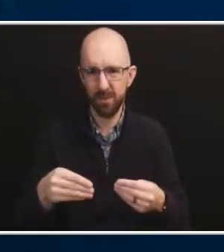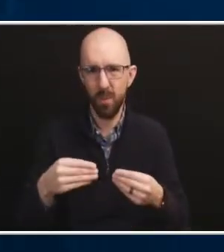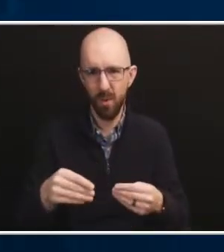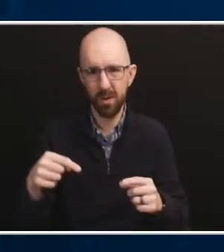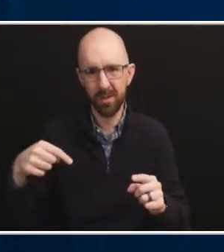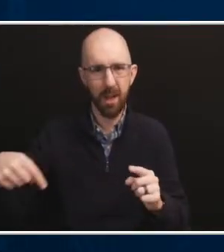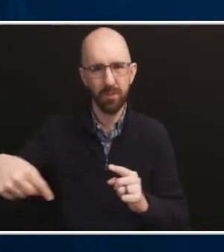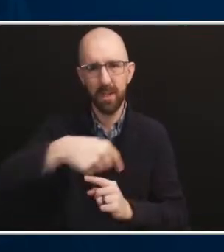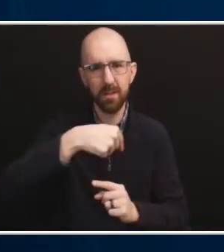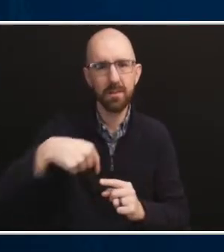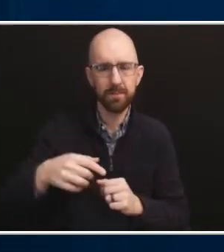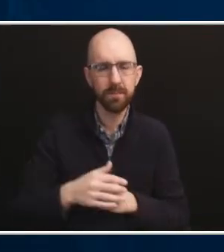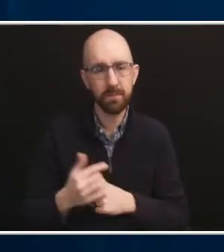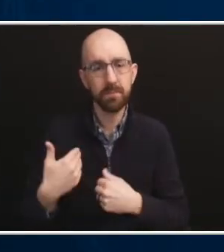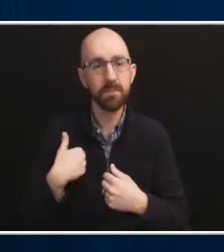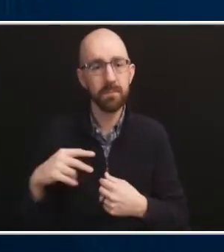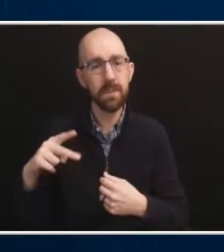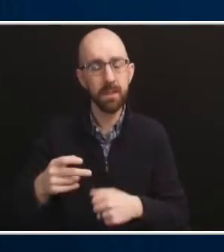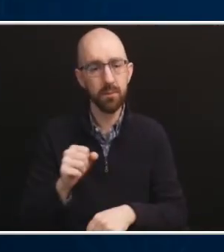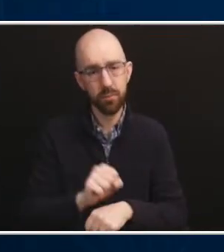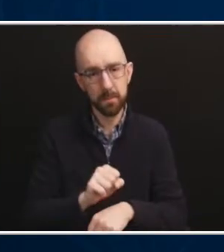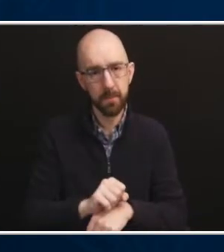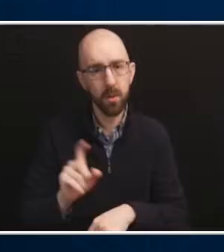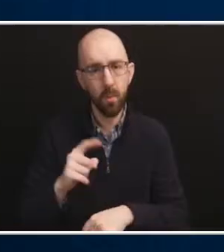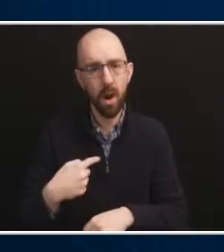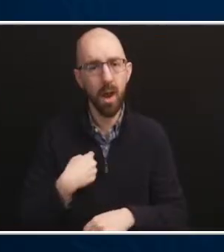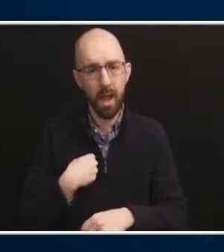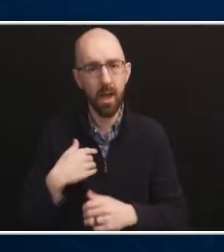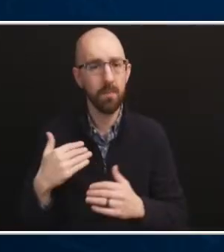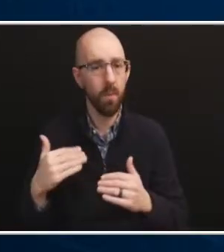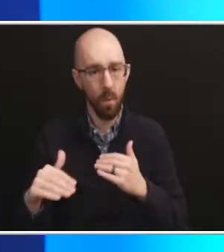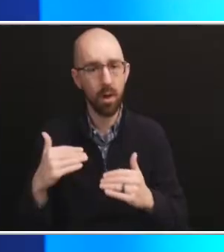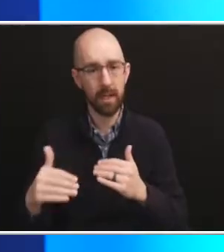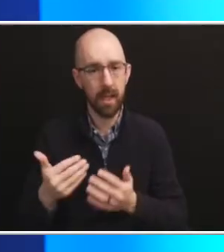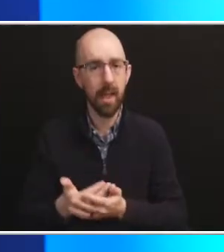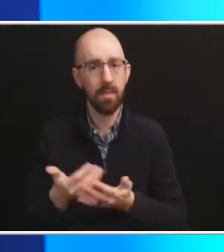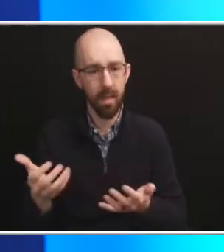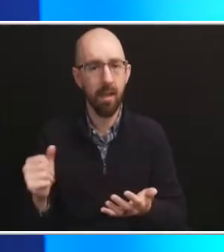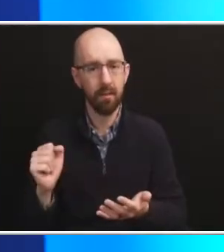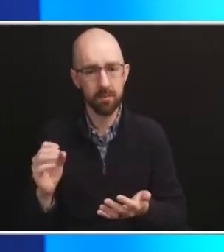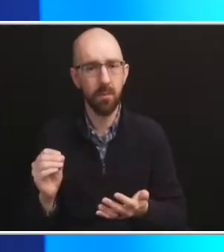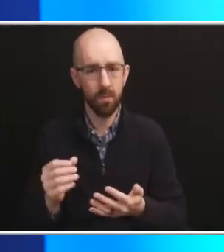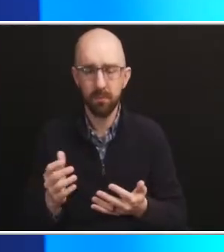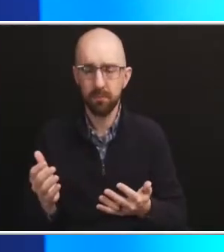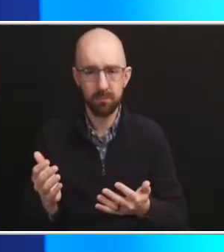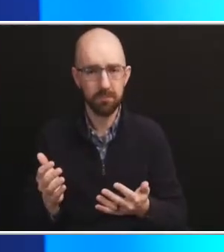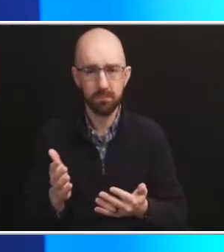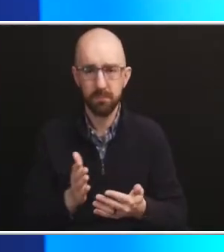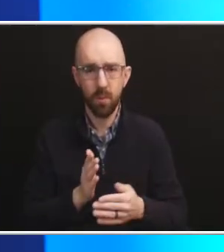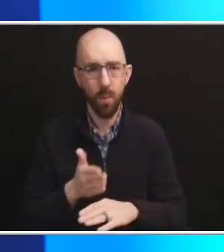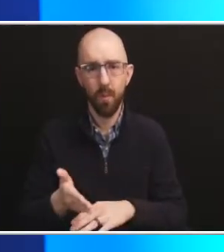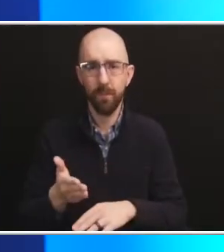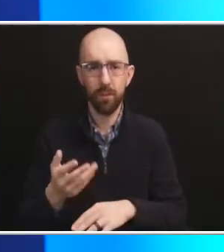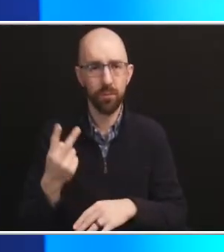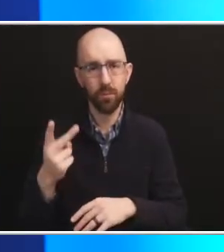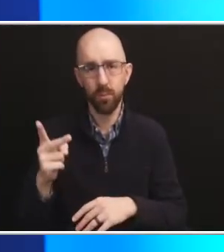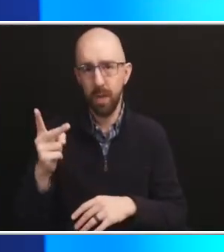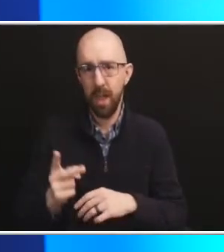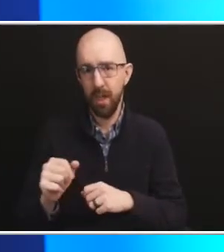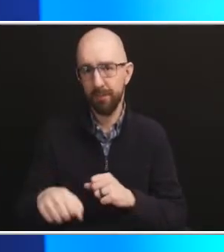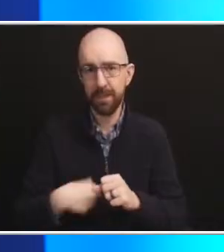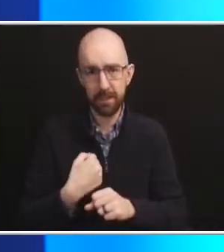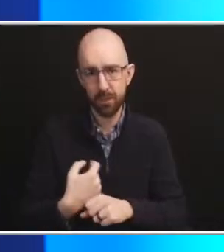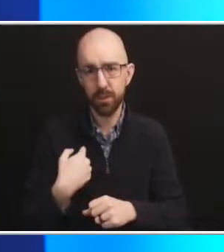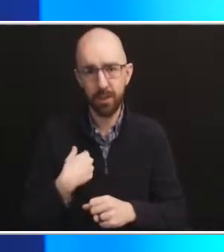have a second job where I am walking a lot. So over the course of the 2.5 years, I've lost